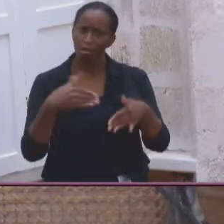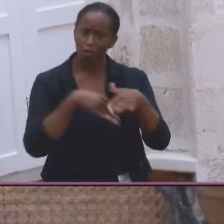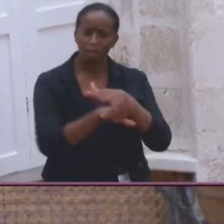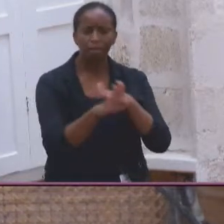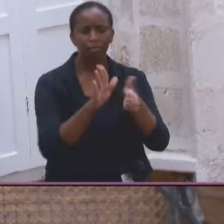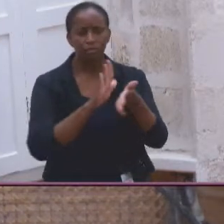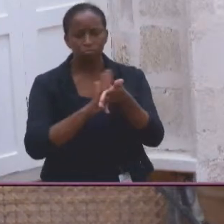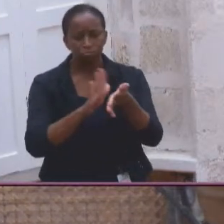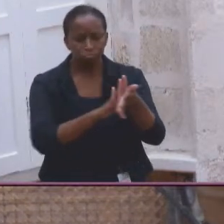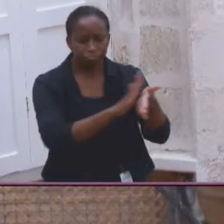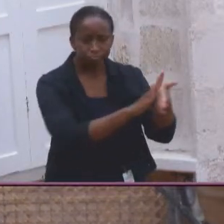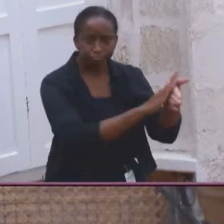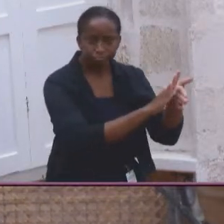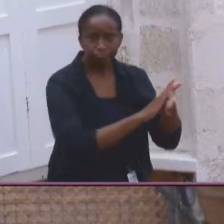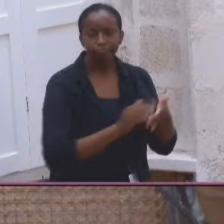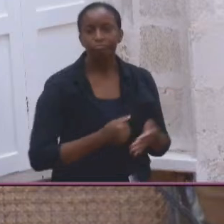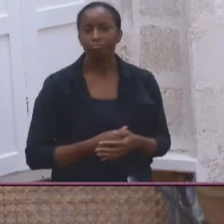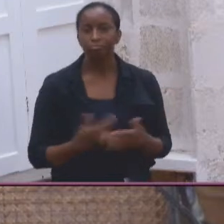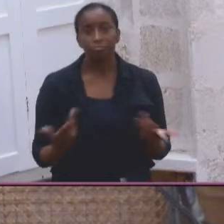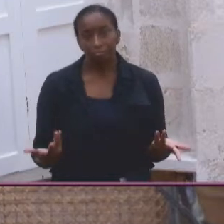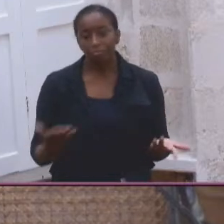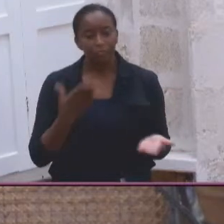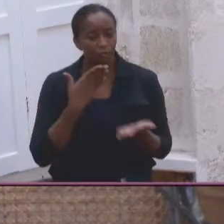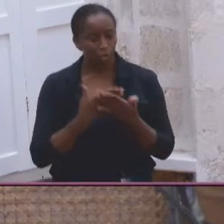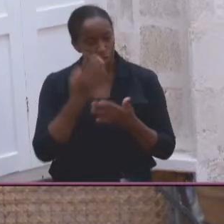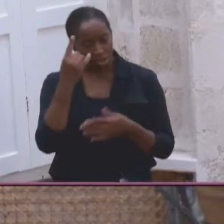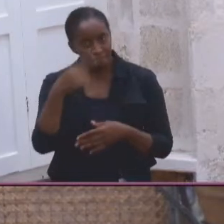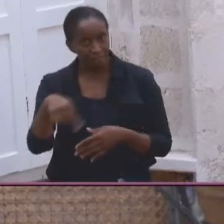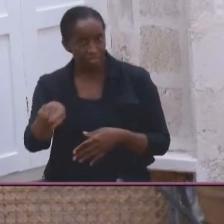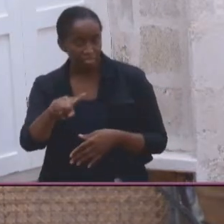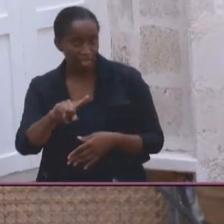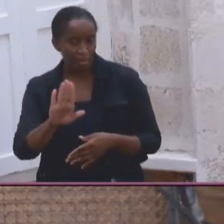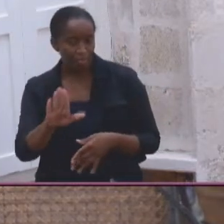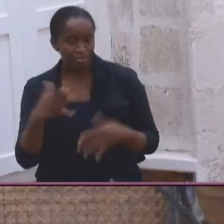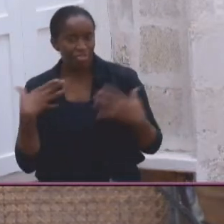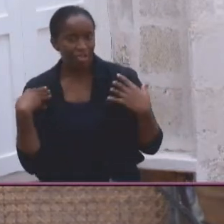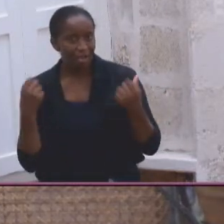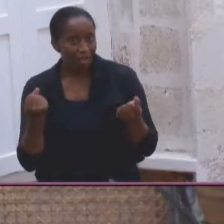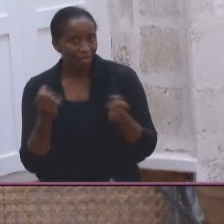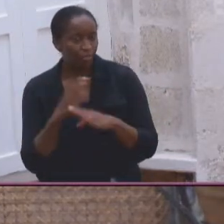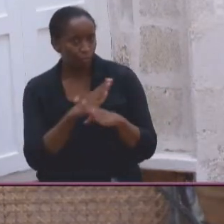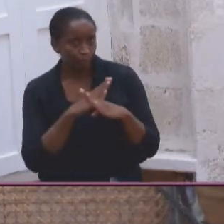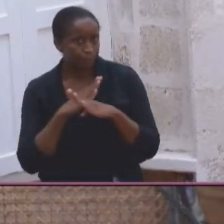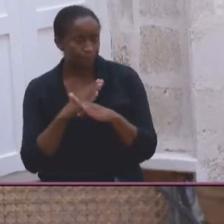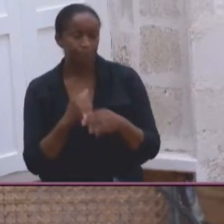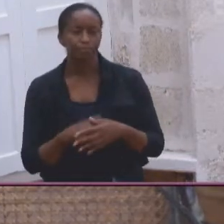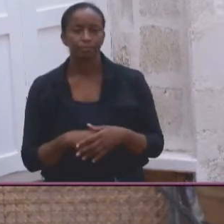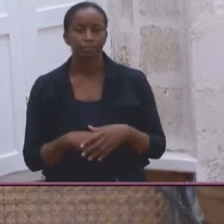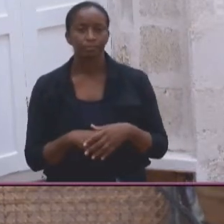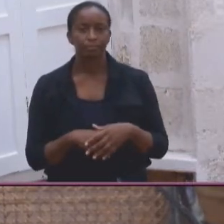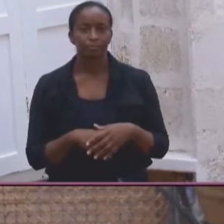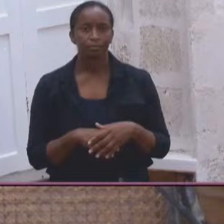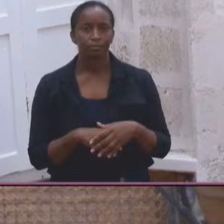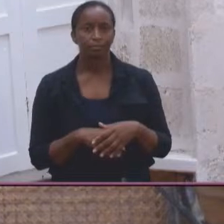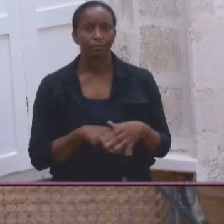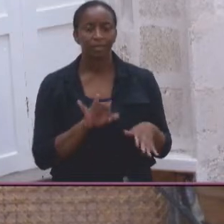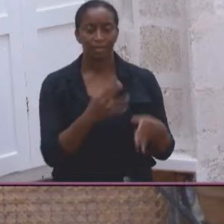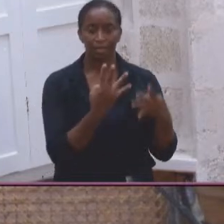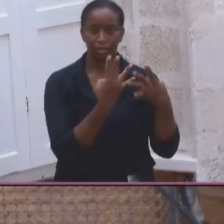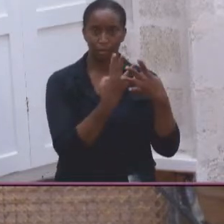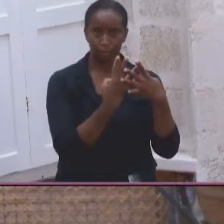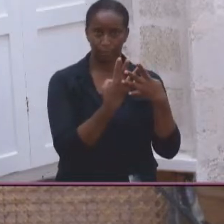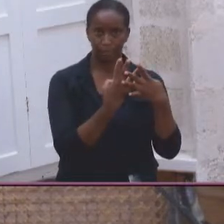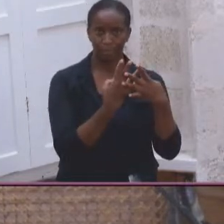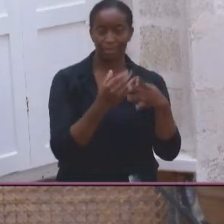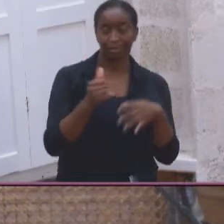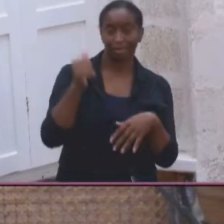the area, because it would benefit the residents of the constituency as well. There's a drain, a canal following behind it as well.